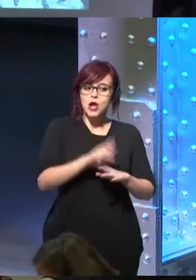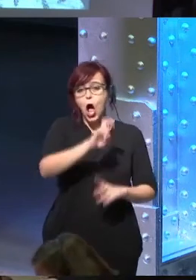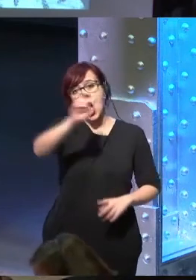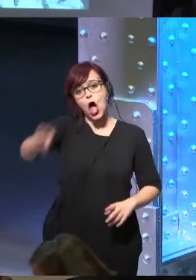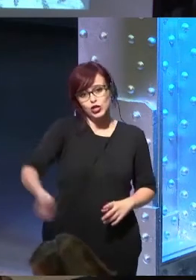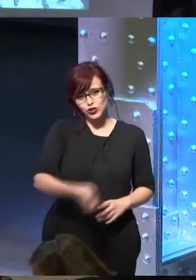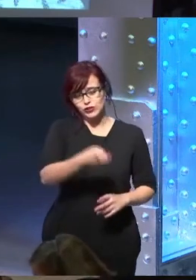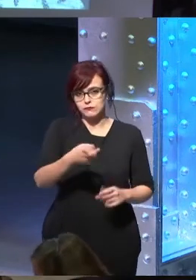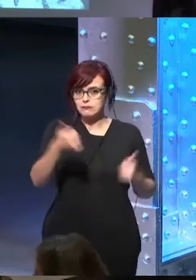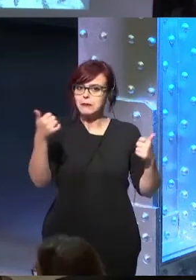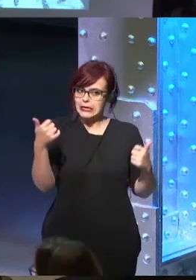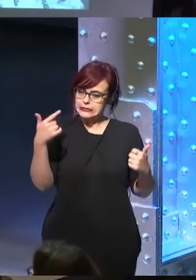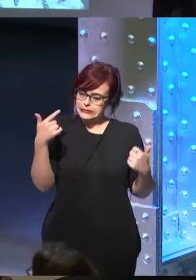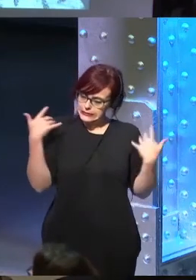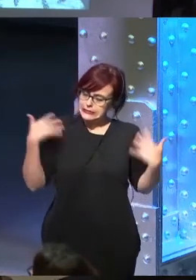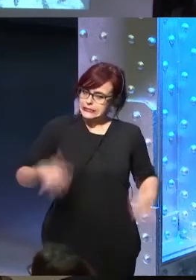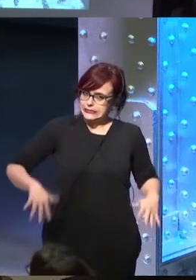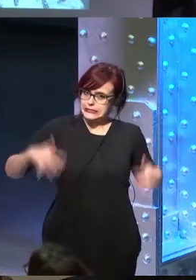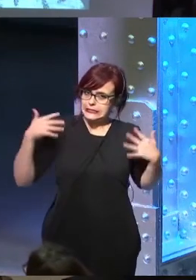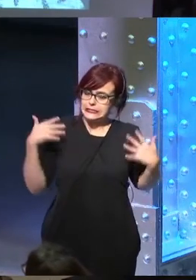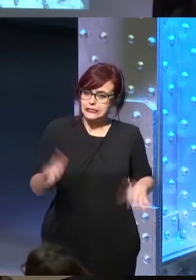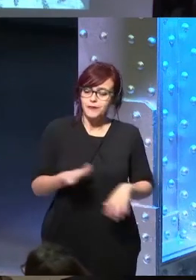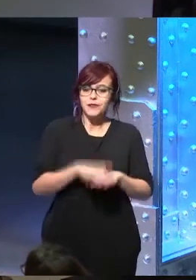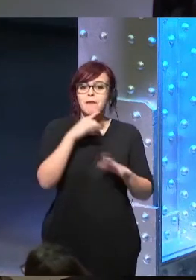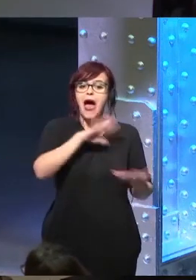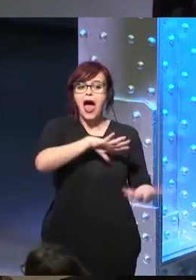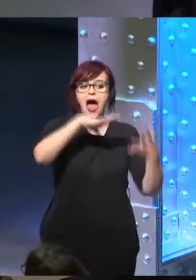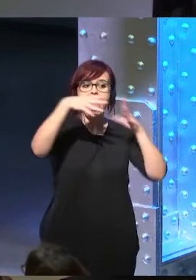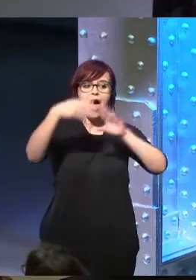version which adapted Cellini's Bronze